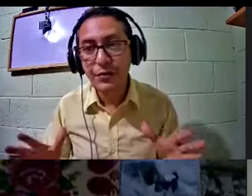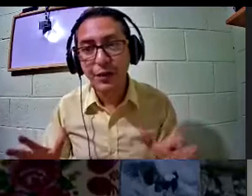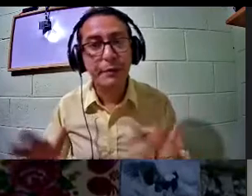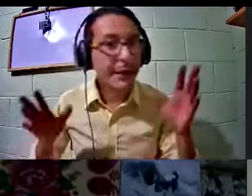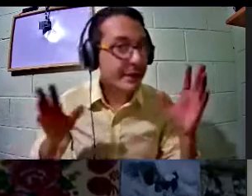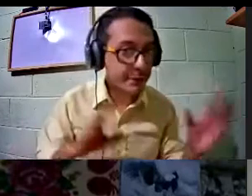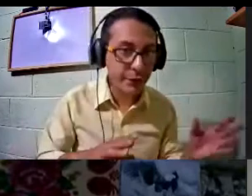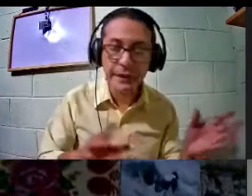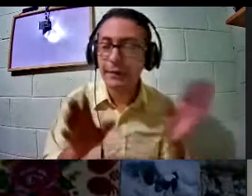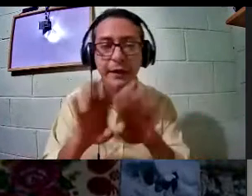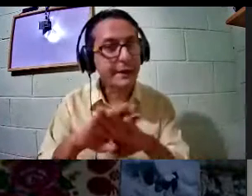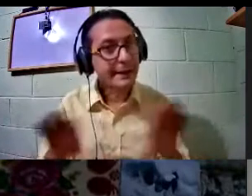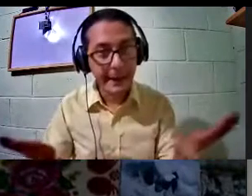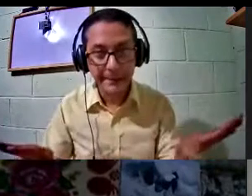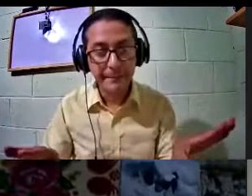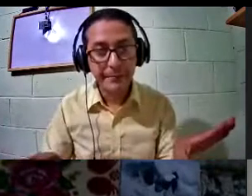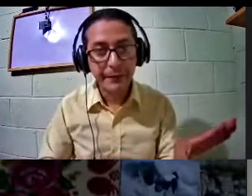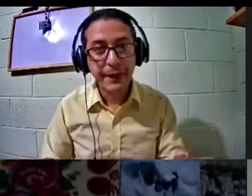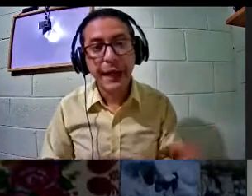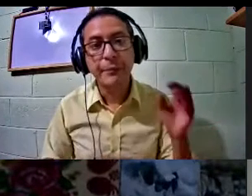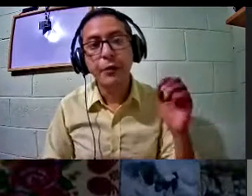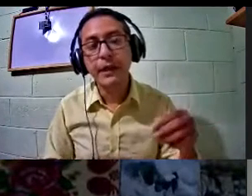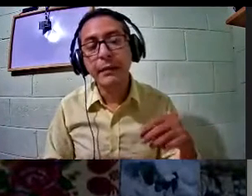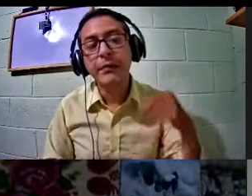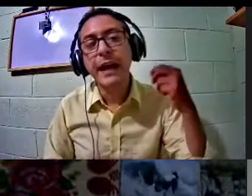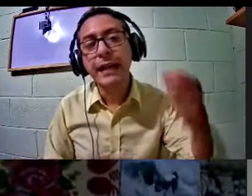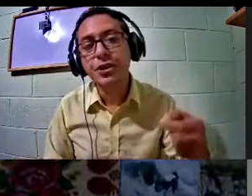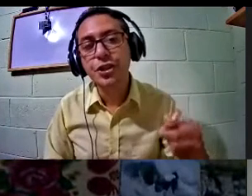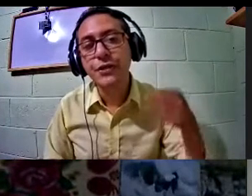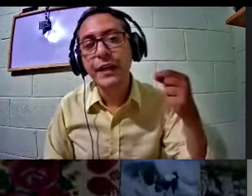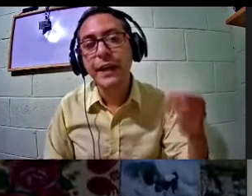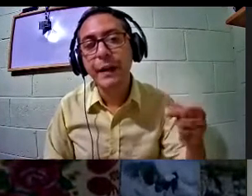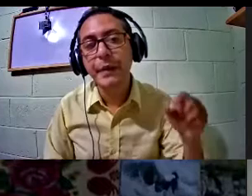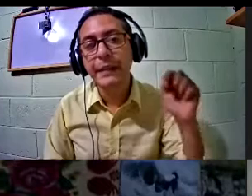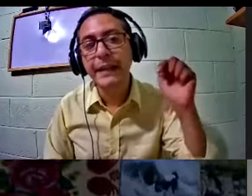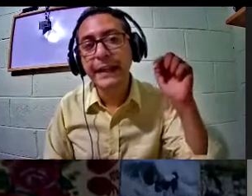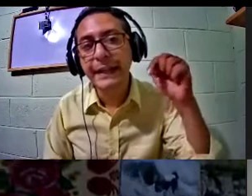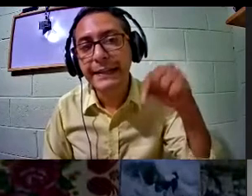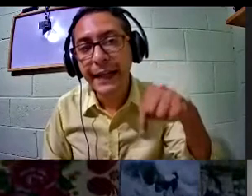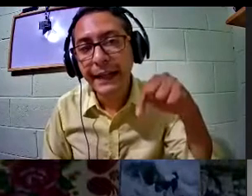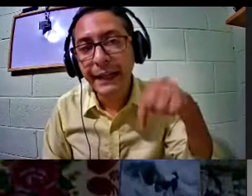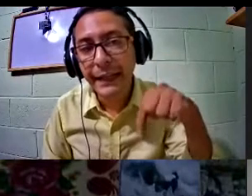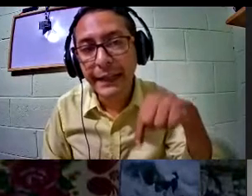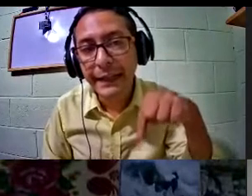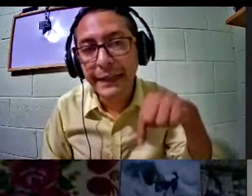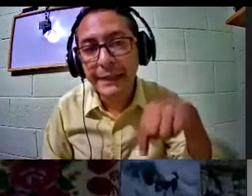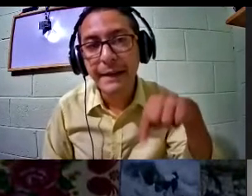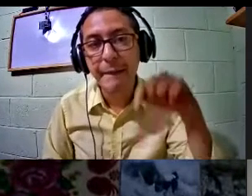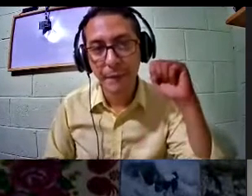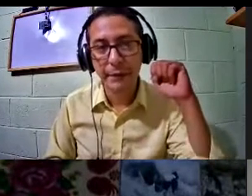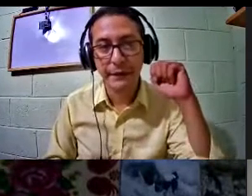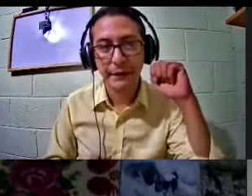continuous or present progressive, it's the same. I am talking about actions that are happening exactly in